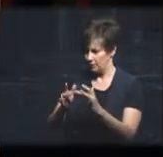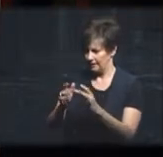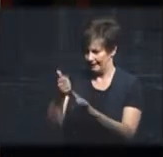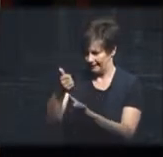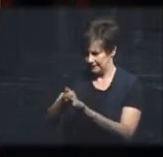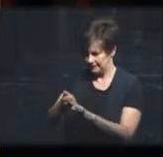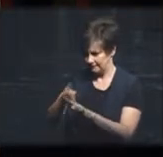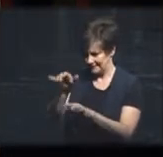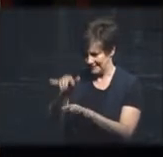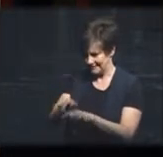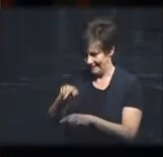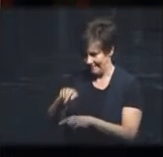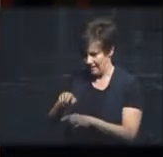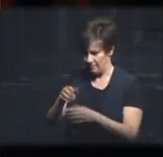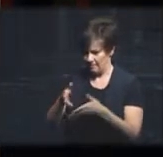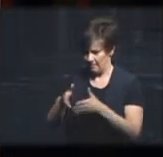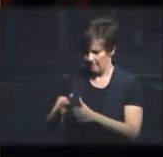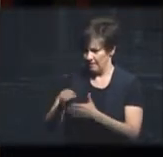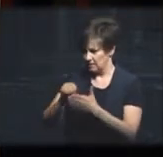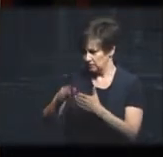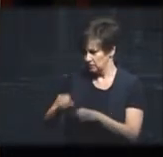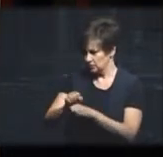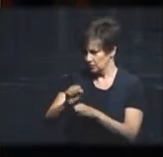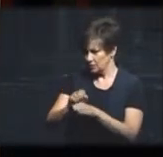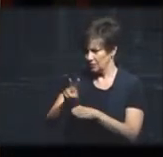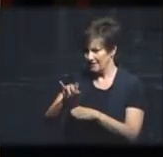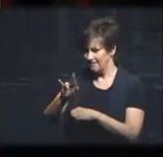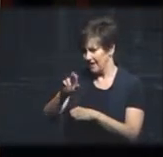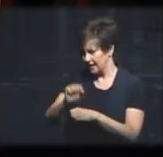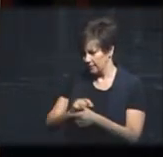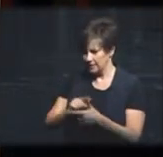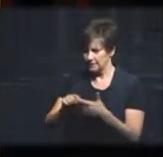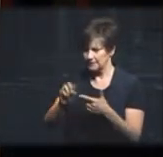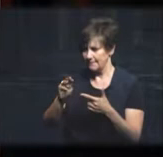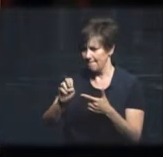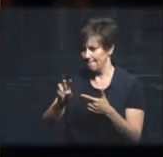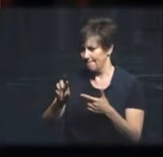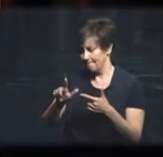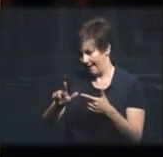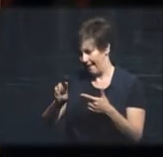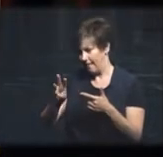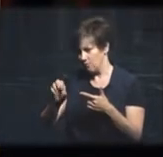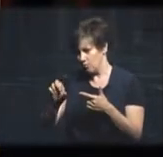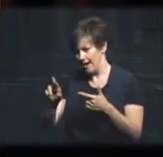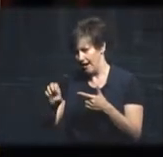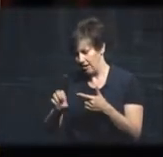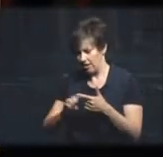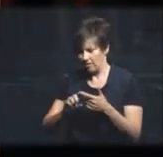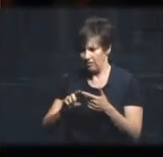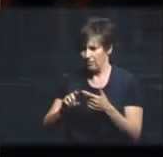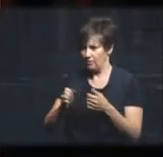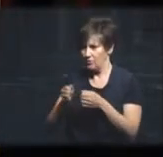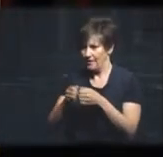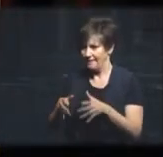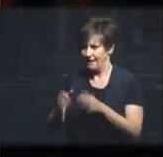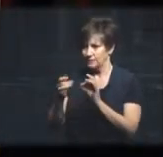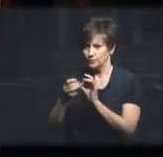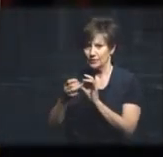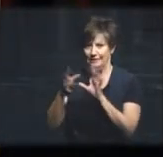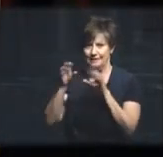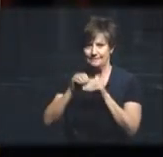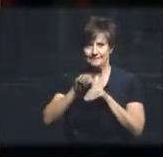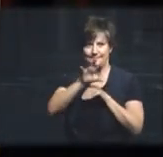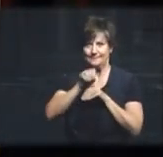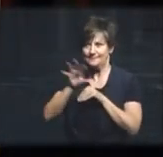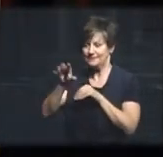allow students to work with viruses and malware and all sorts of nasty things without having those released into the